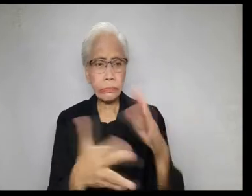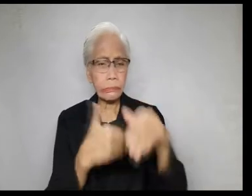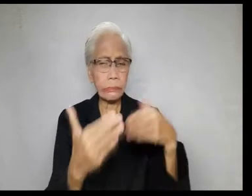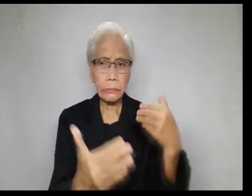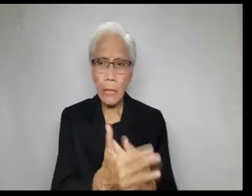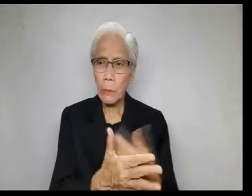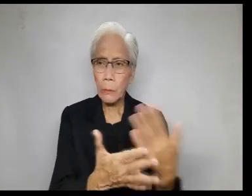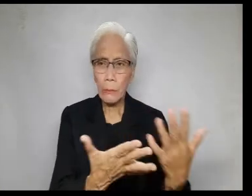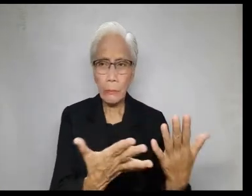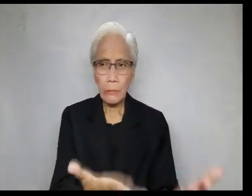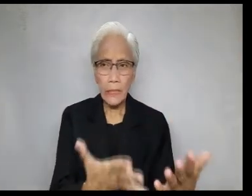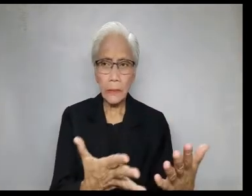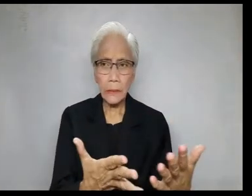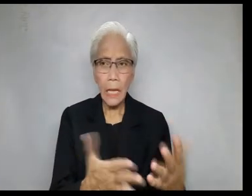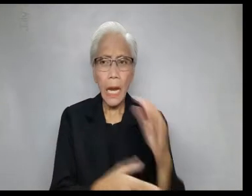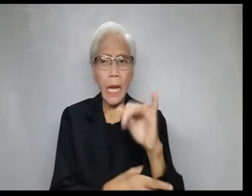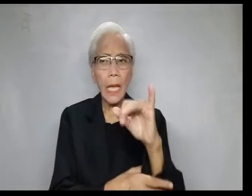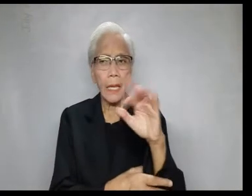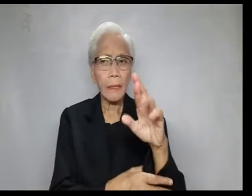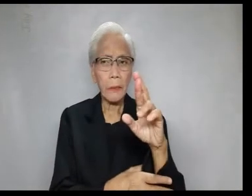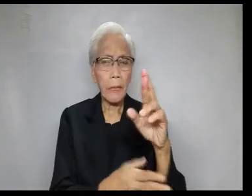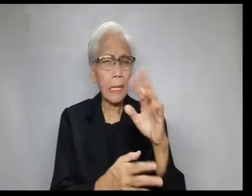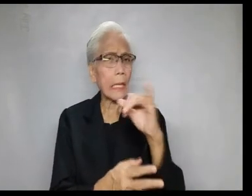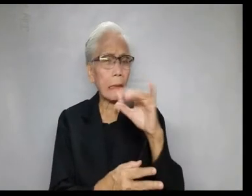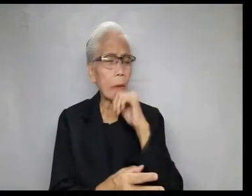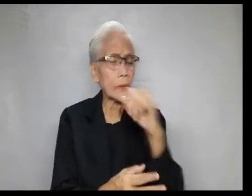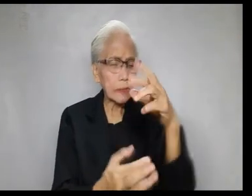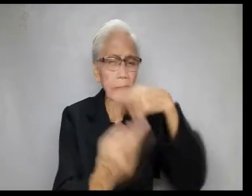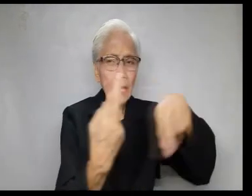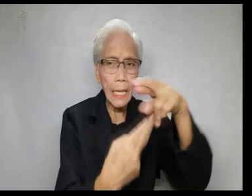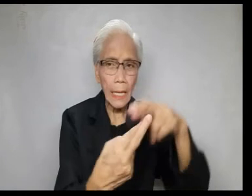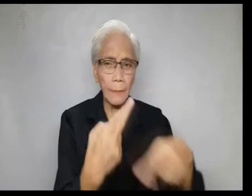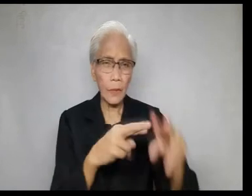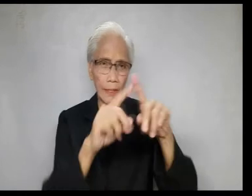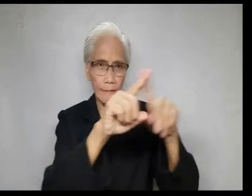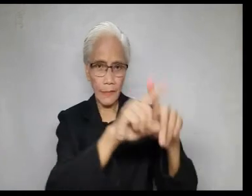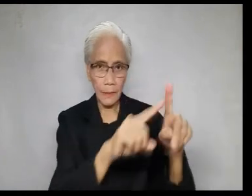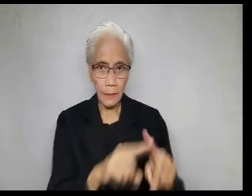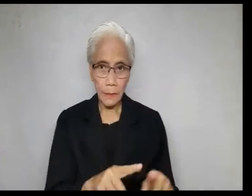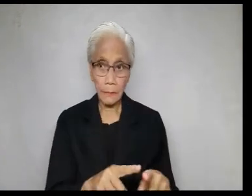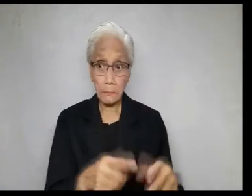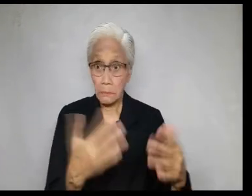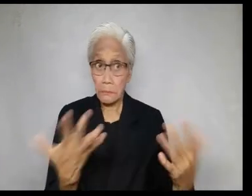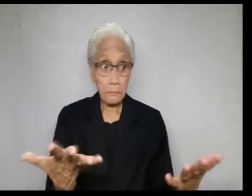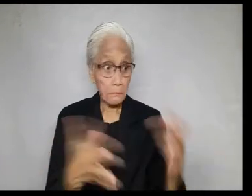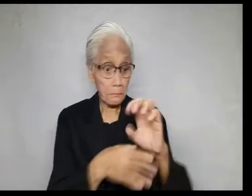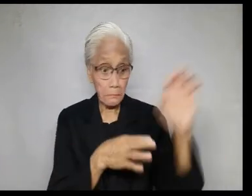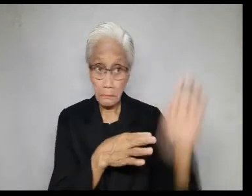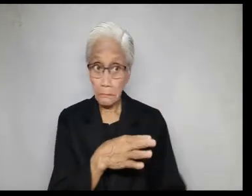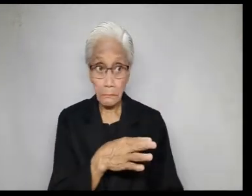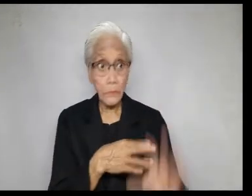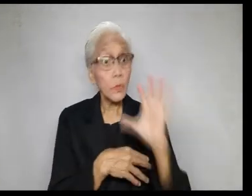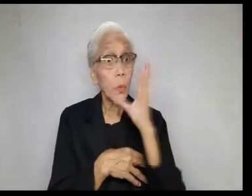and fixation with the all-encompassing term, in quotes, irreconcilable